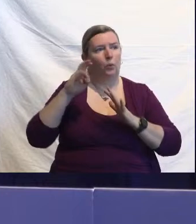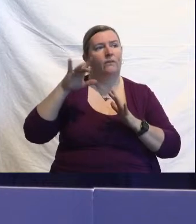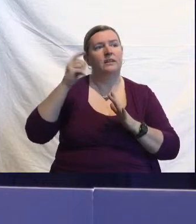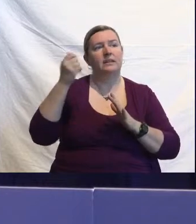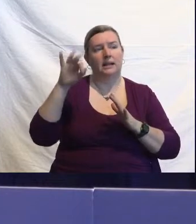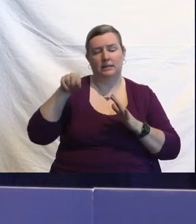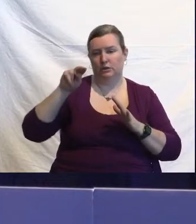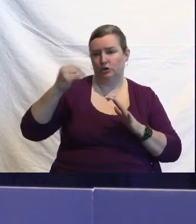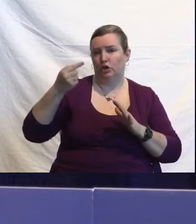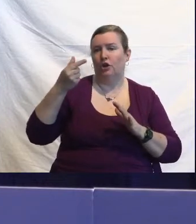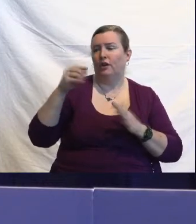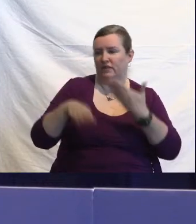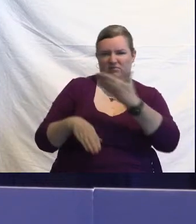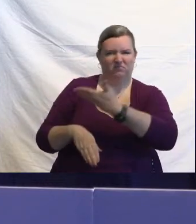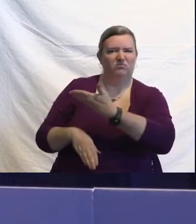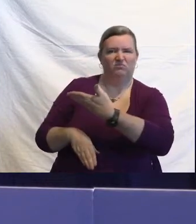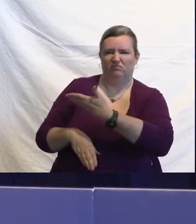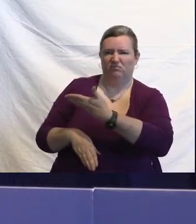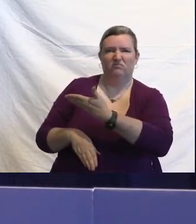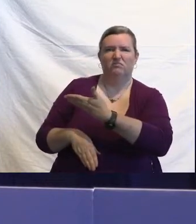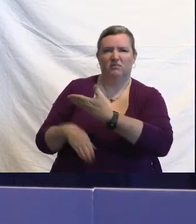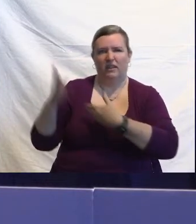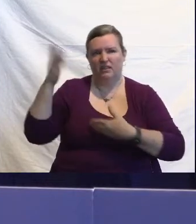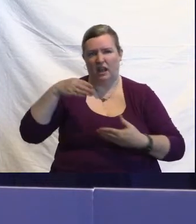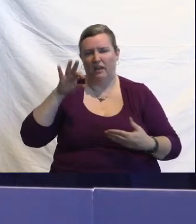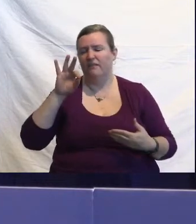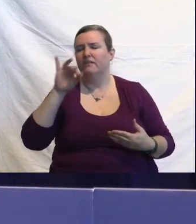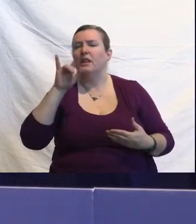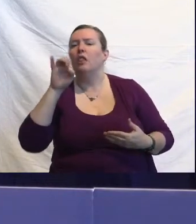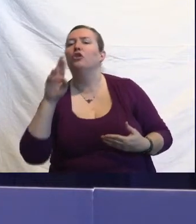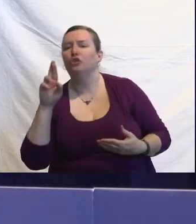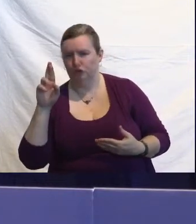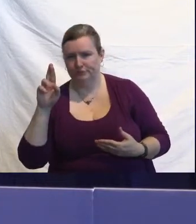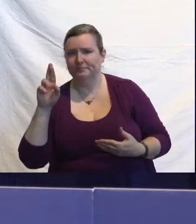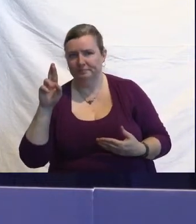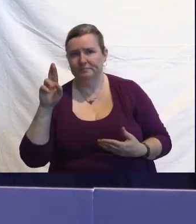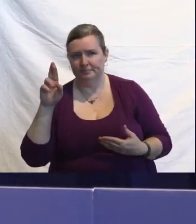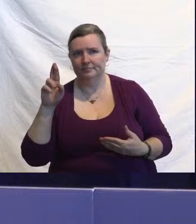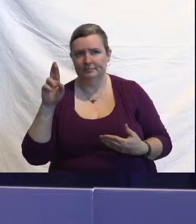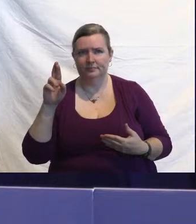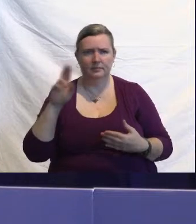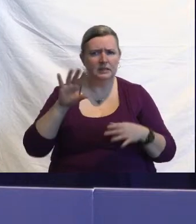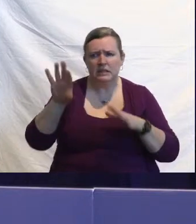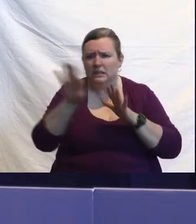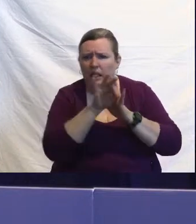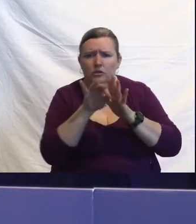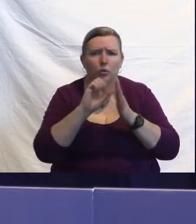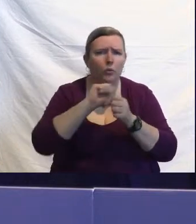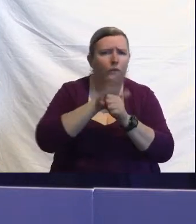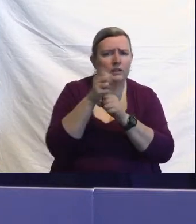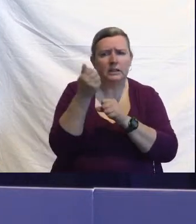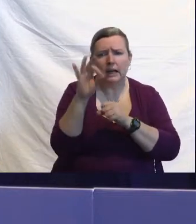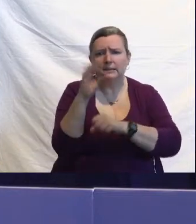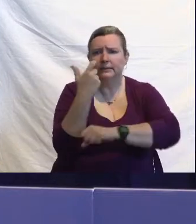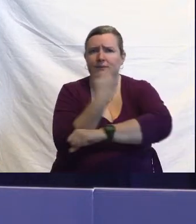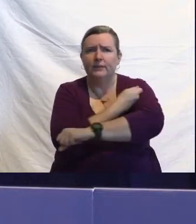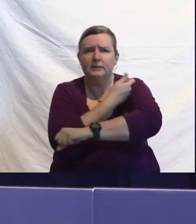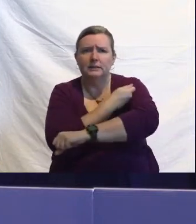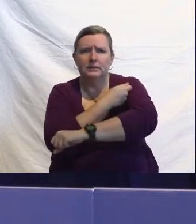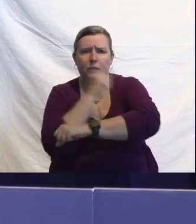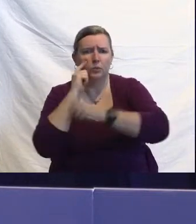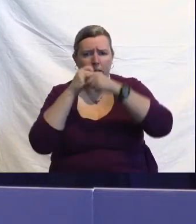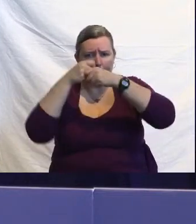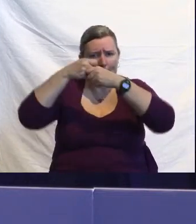covid19.nj.gov/finder. Under Select a COVID-19 vaccine, they can use the drop-down menu to